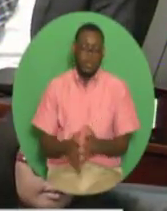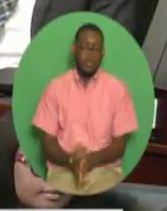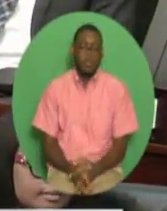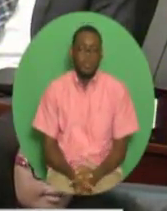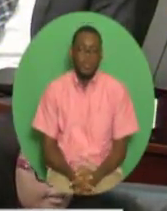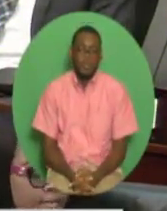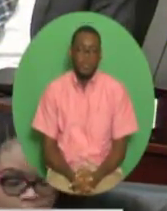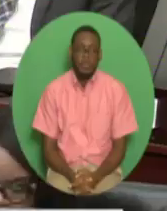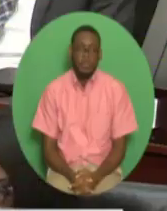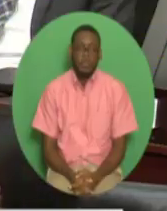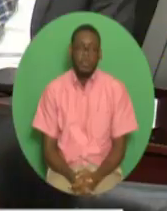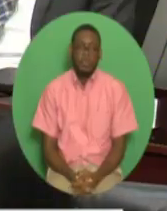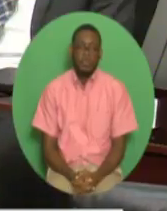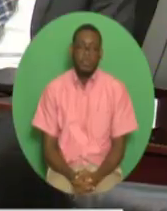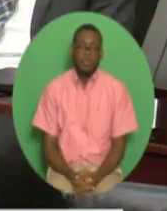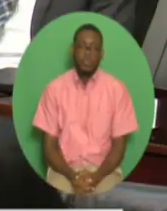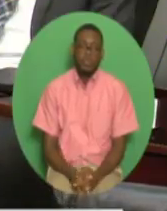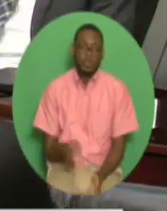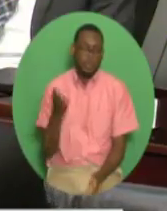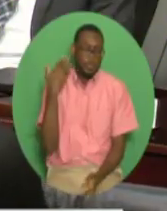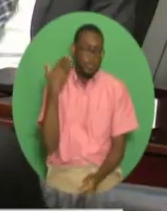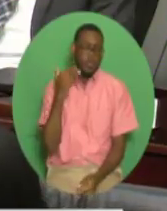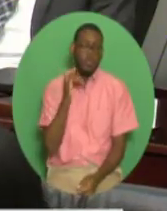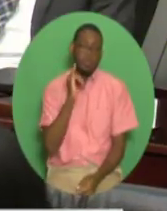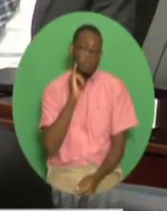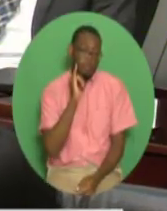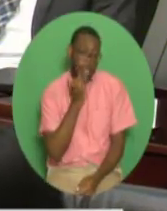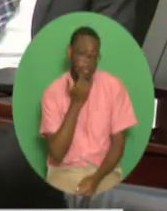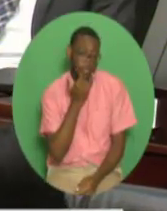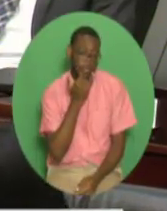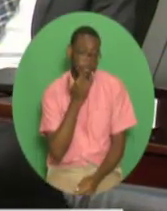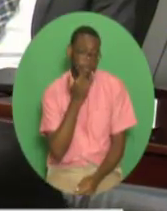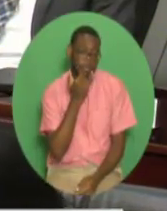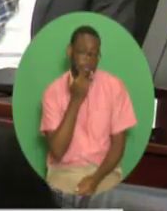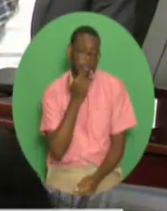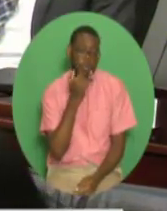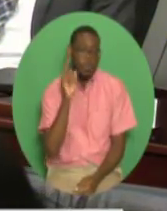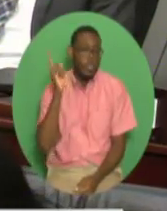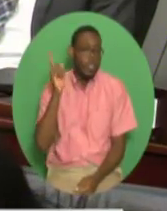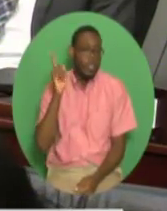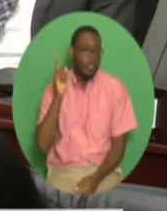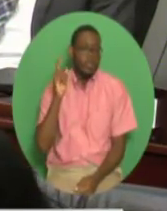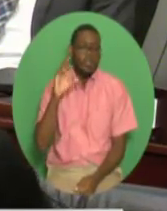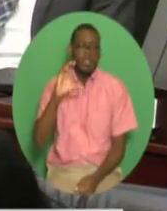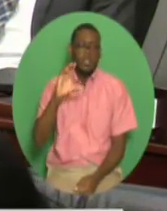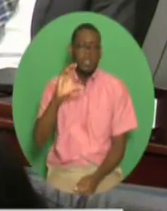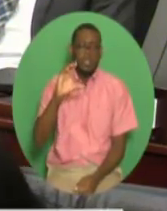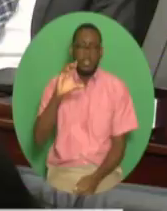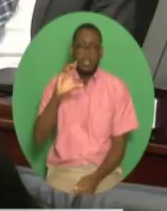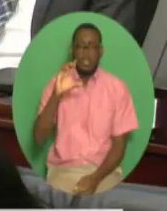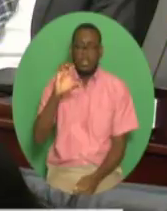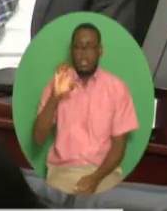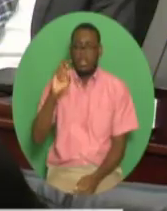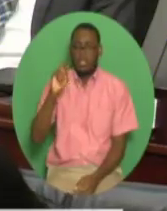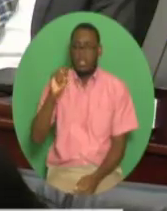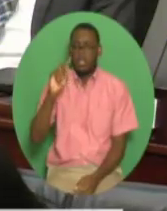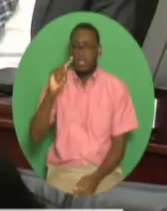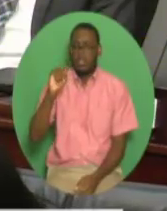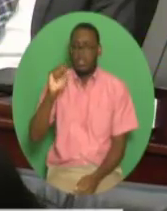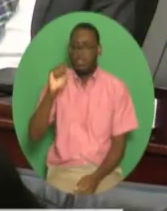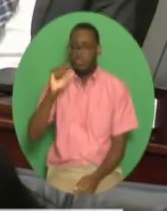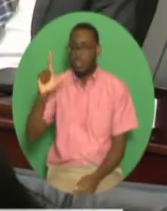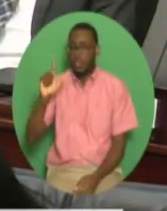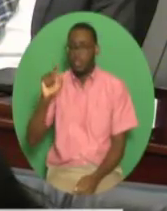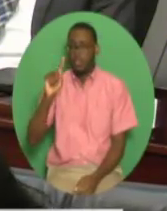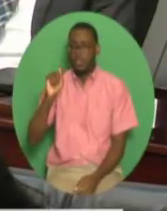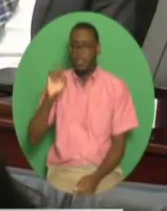There was an error at the Central Tenders Board during the tendering process,